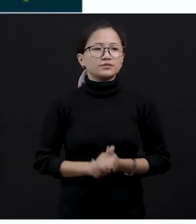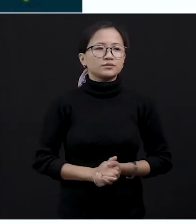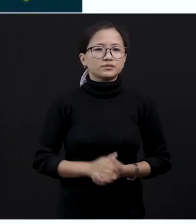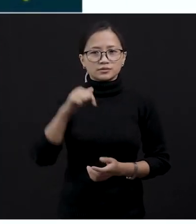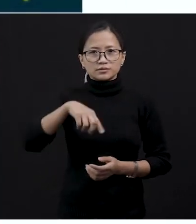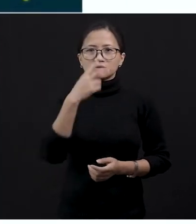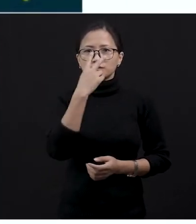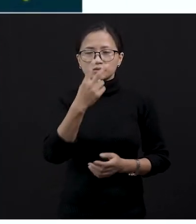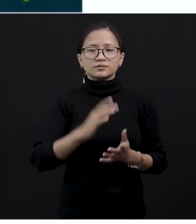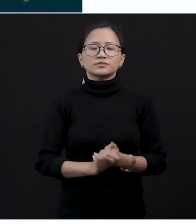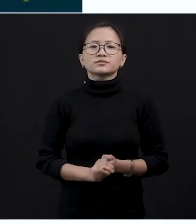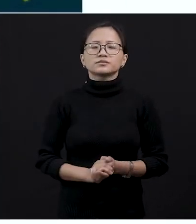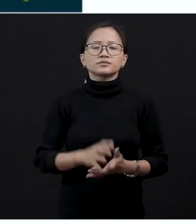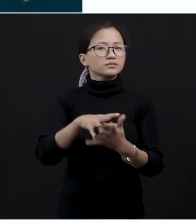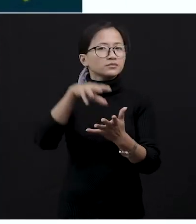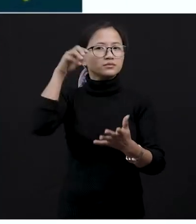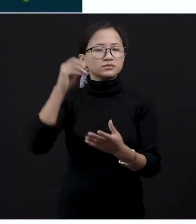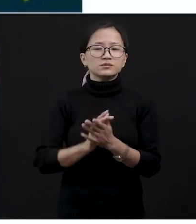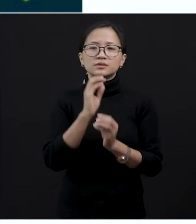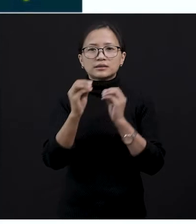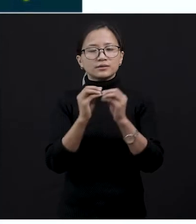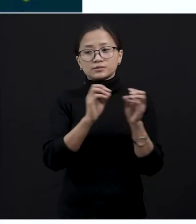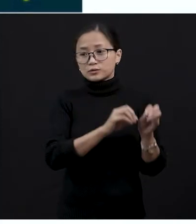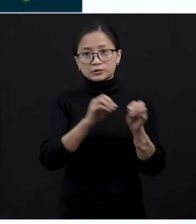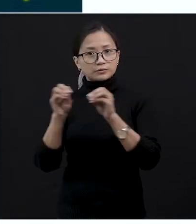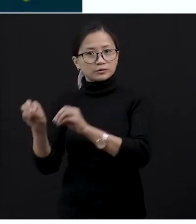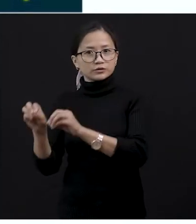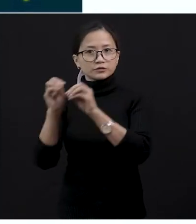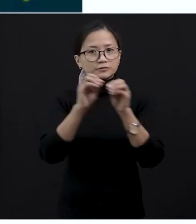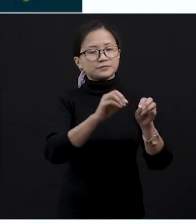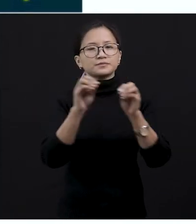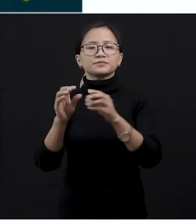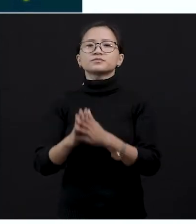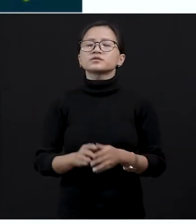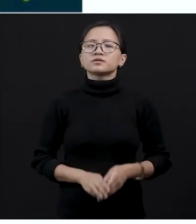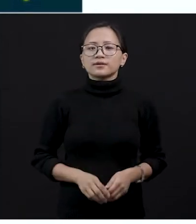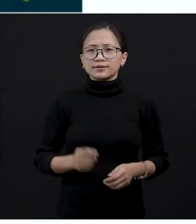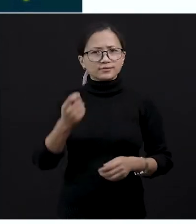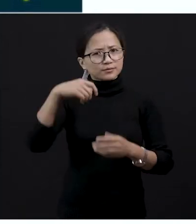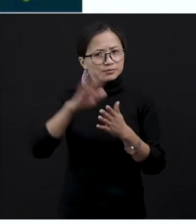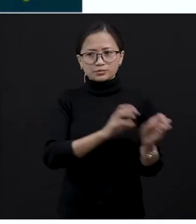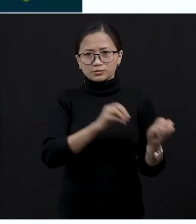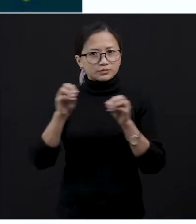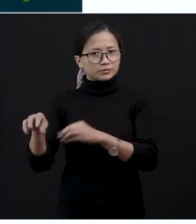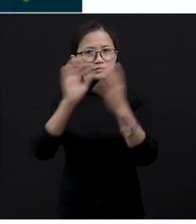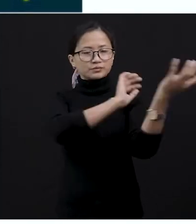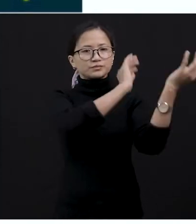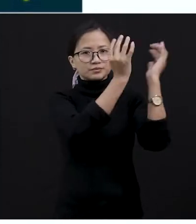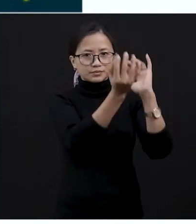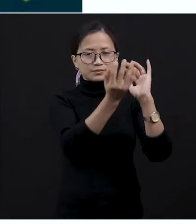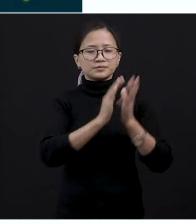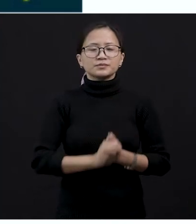So here you're going to learn about the motion. Motion means the movement of the earth,